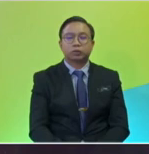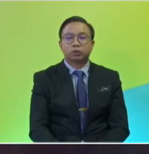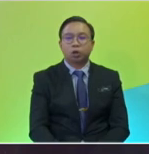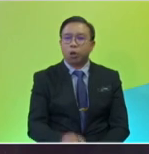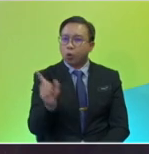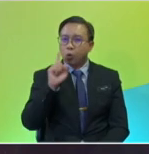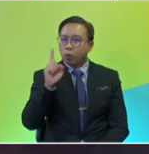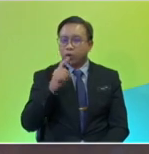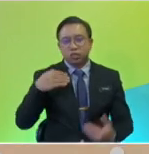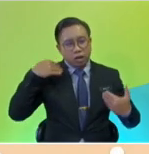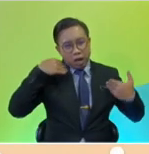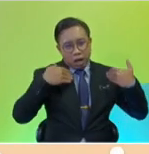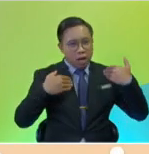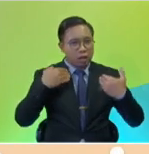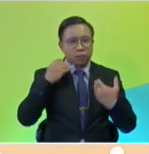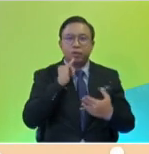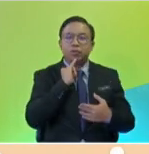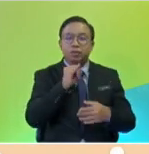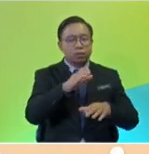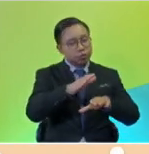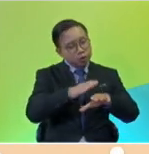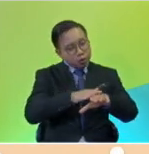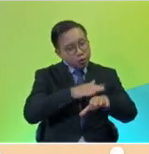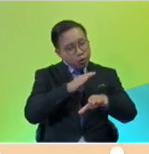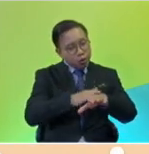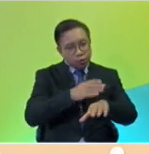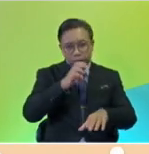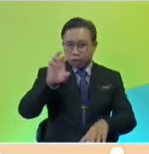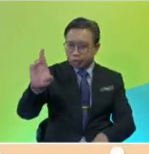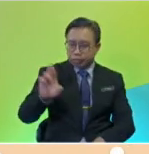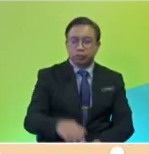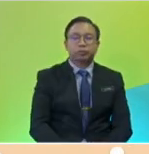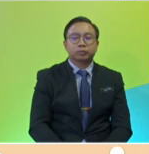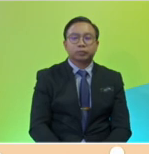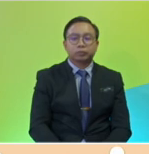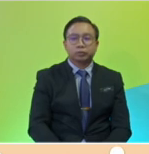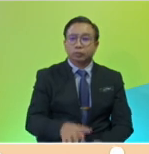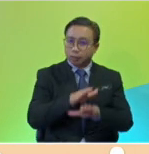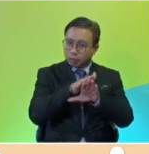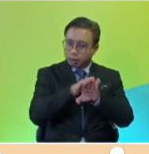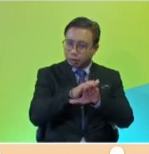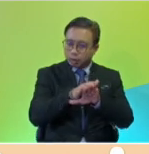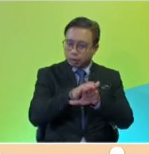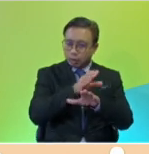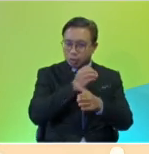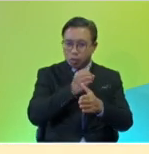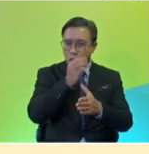Which animal is slower? Turtle or